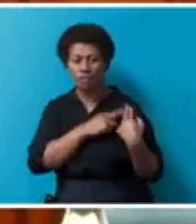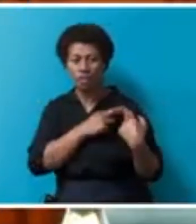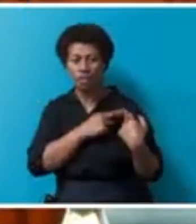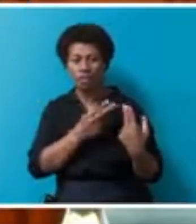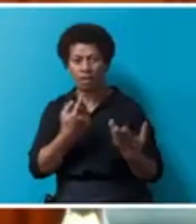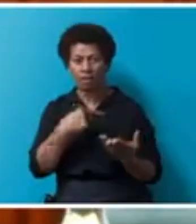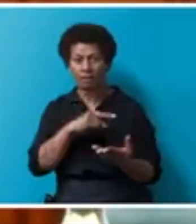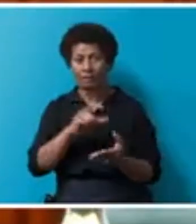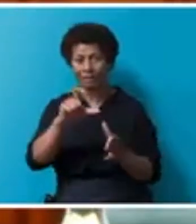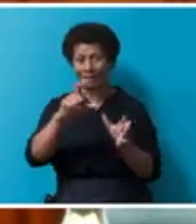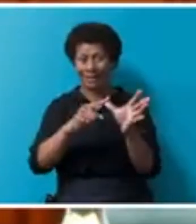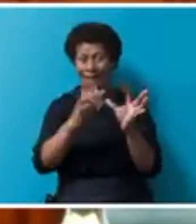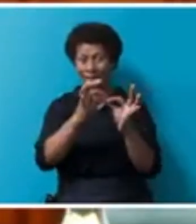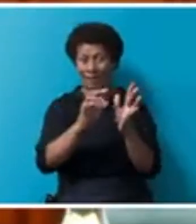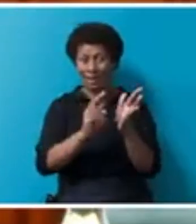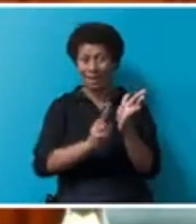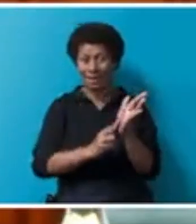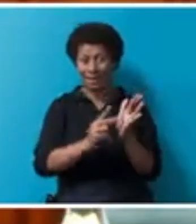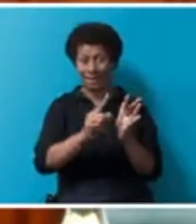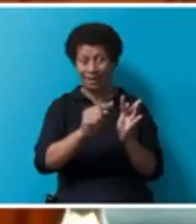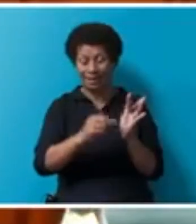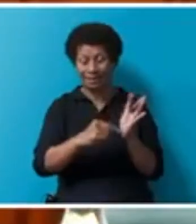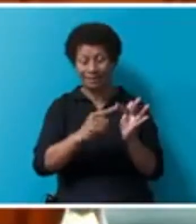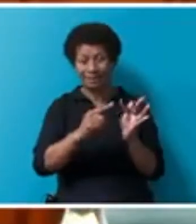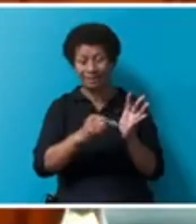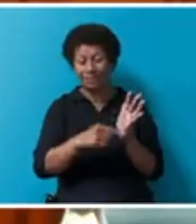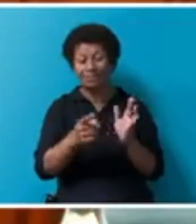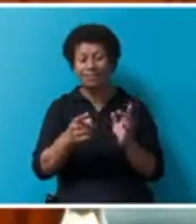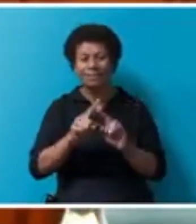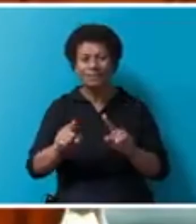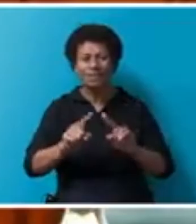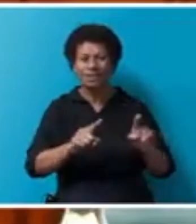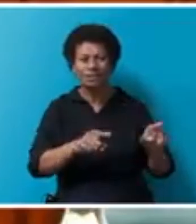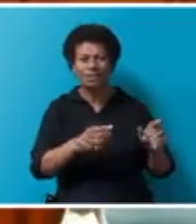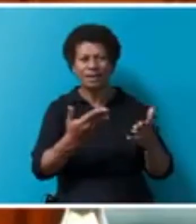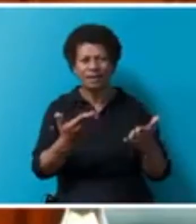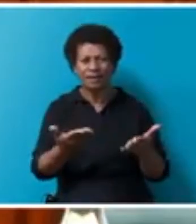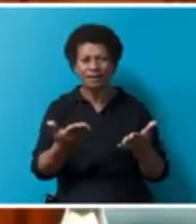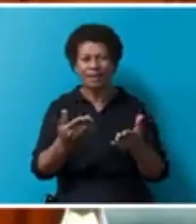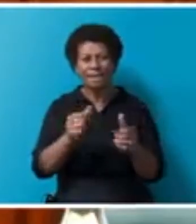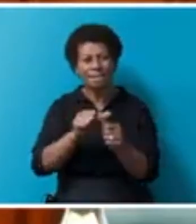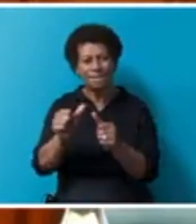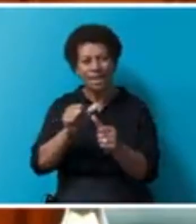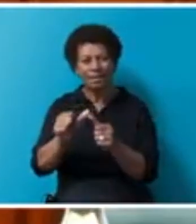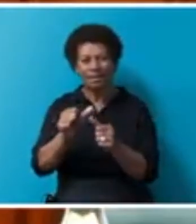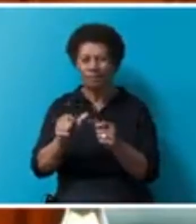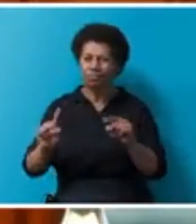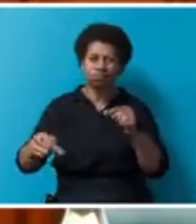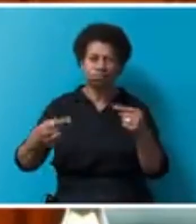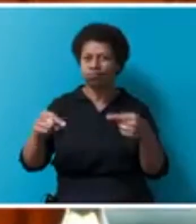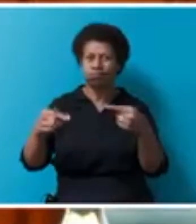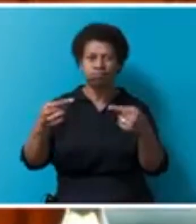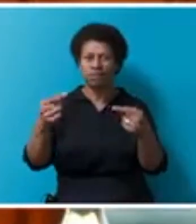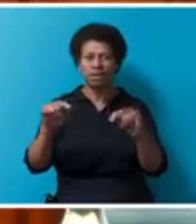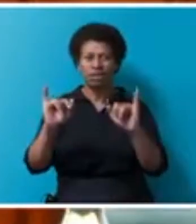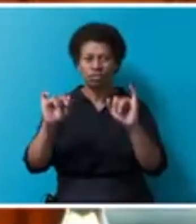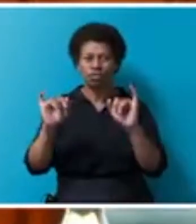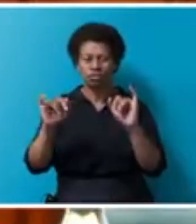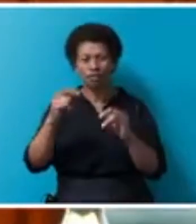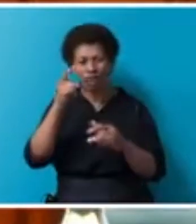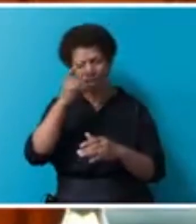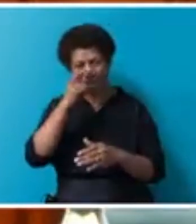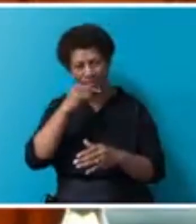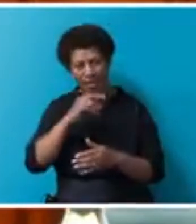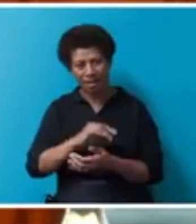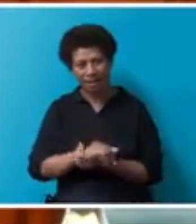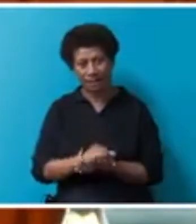Cabinet Ministers and Members of Parliament represent diverse backgrounds and are better suited to debate on issues affecting our people.